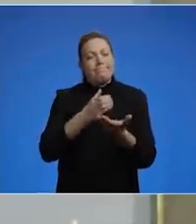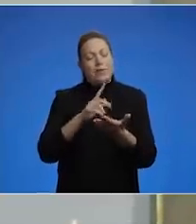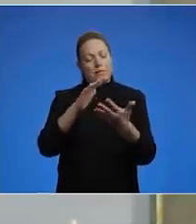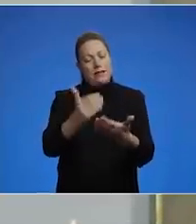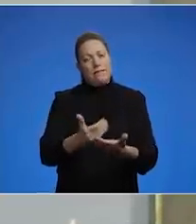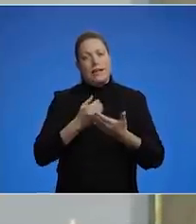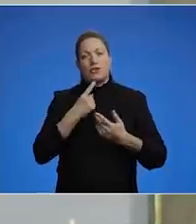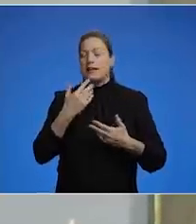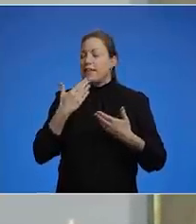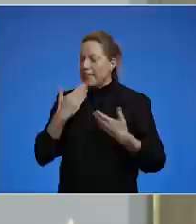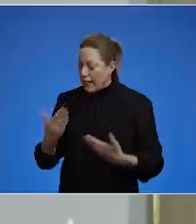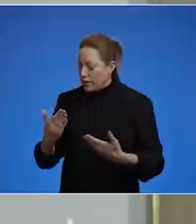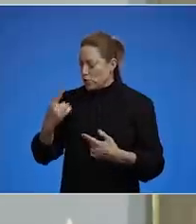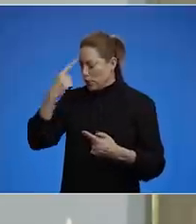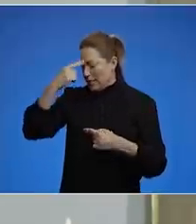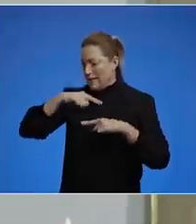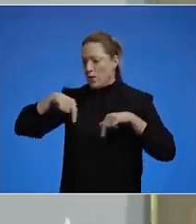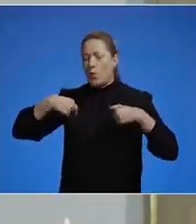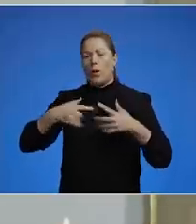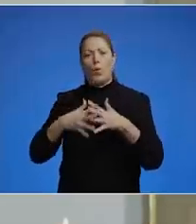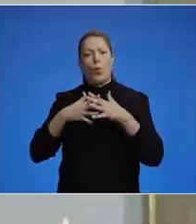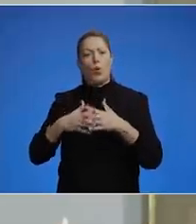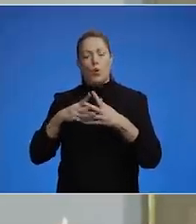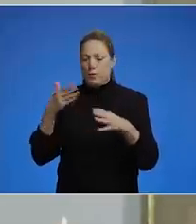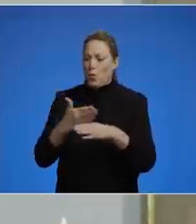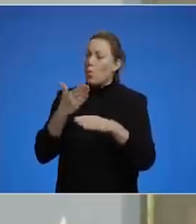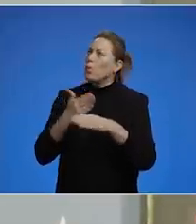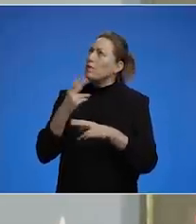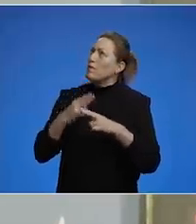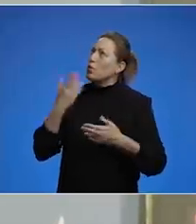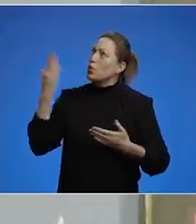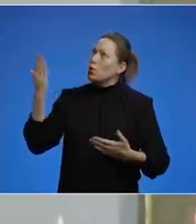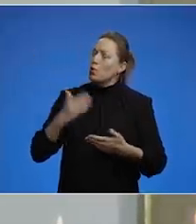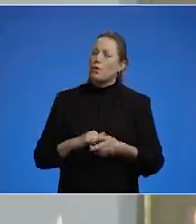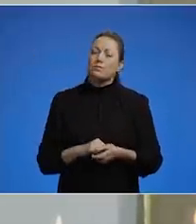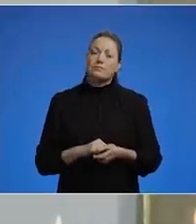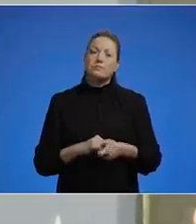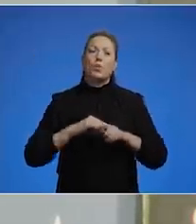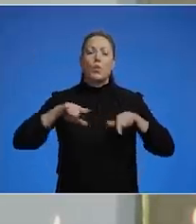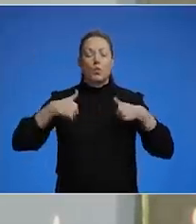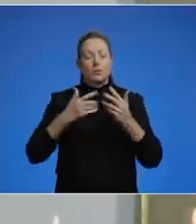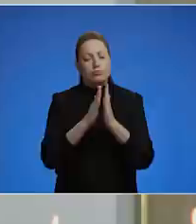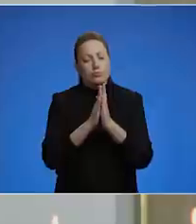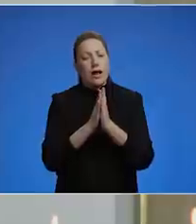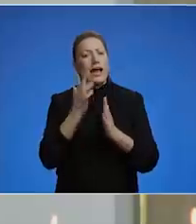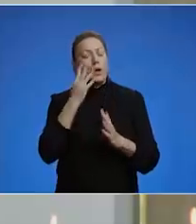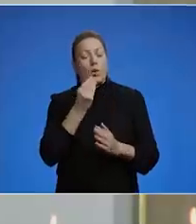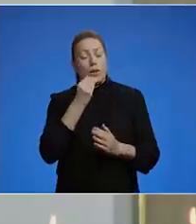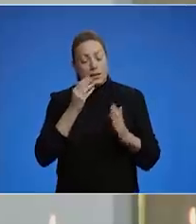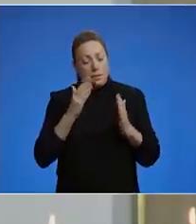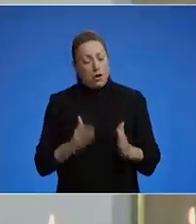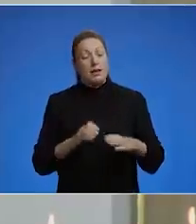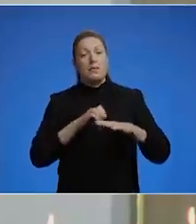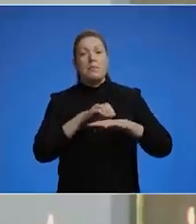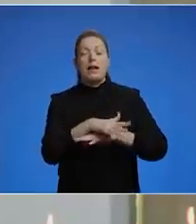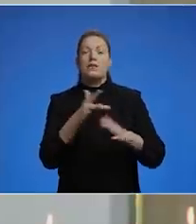you have held us worthy to be in your presence and minister to you. Humbly we pray that, partaking of the